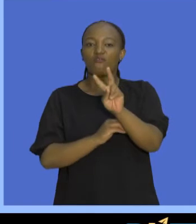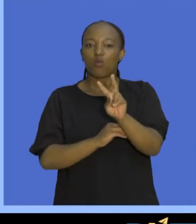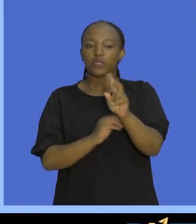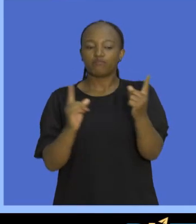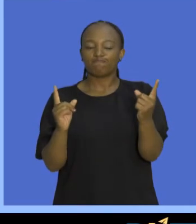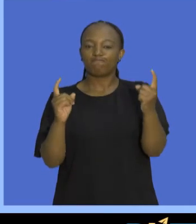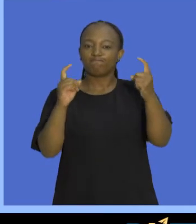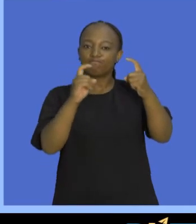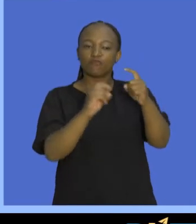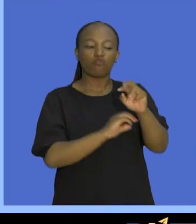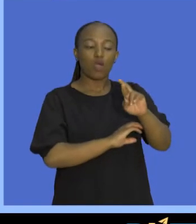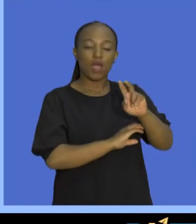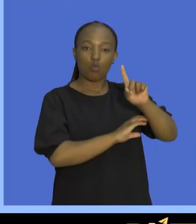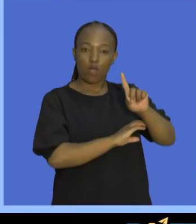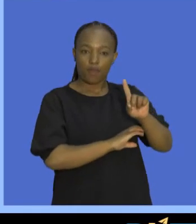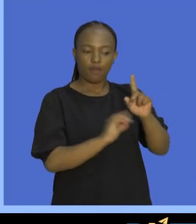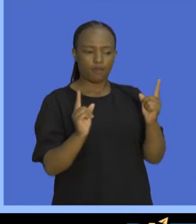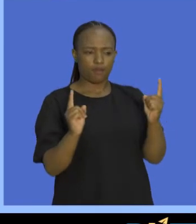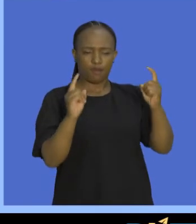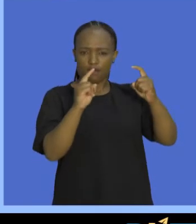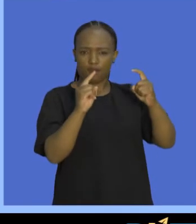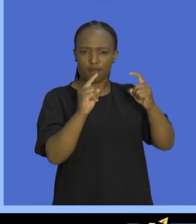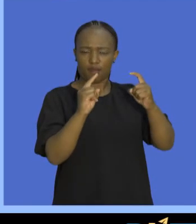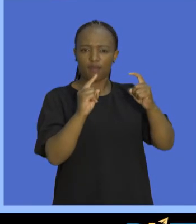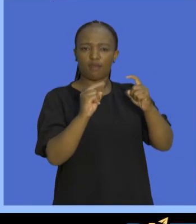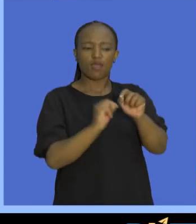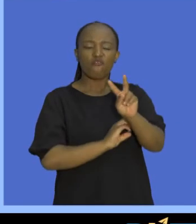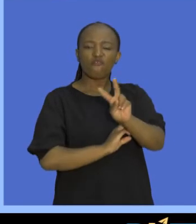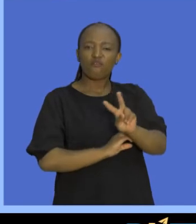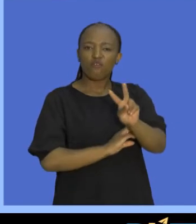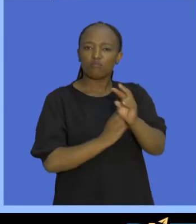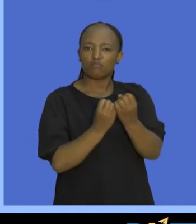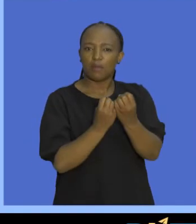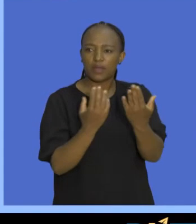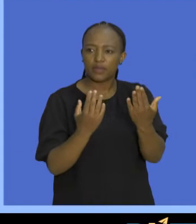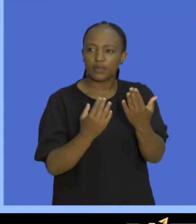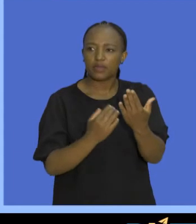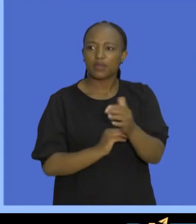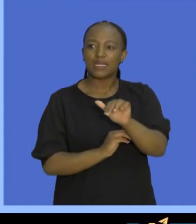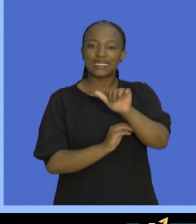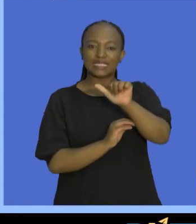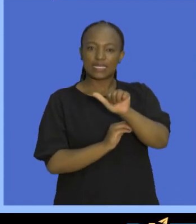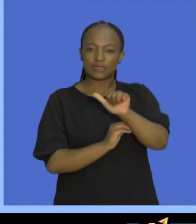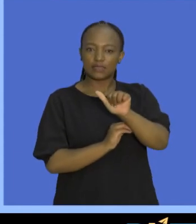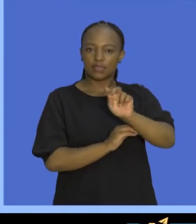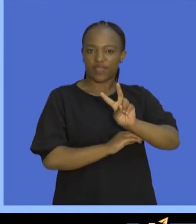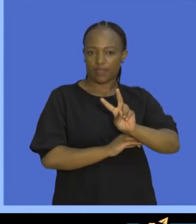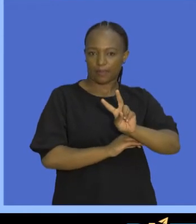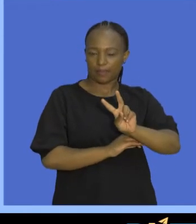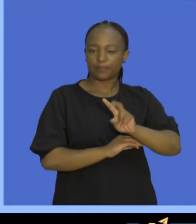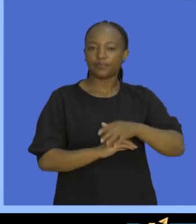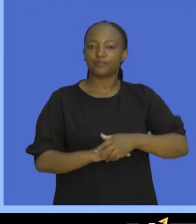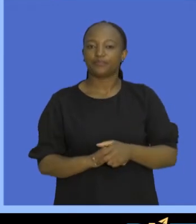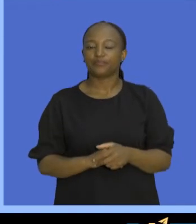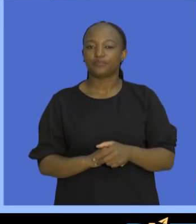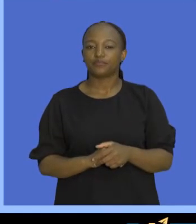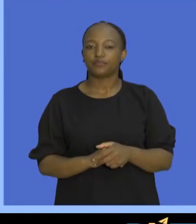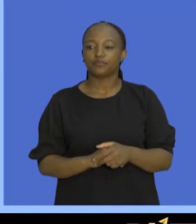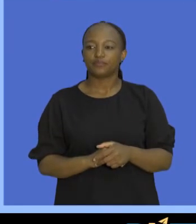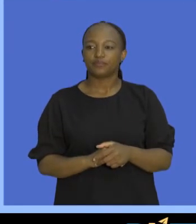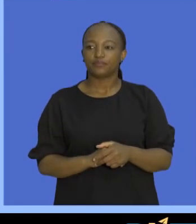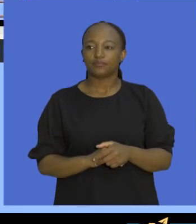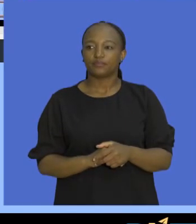R1, okay? Across R1, the voltage is actually 6 volts, okay? So let's go to our